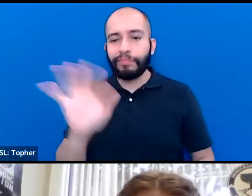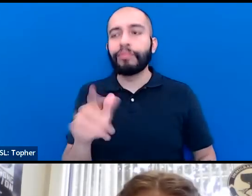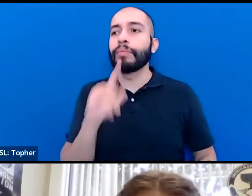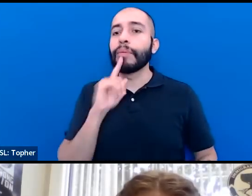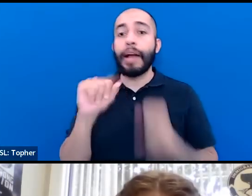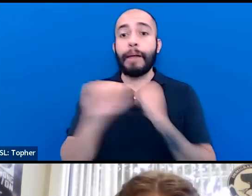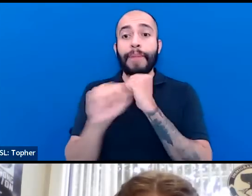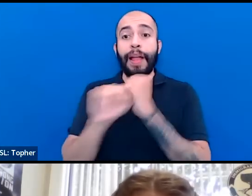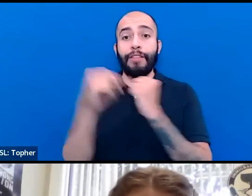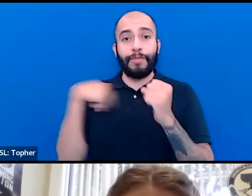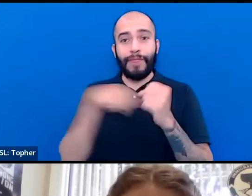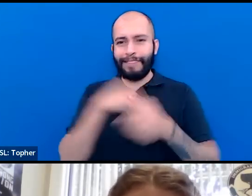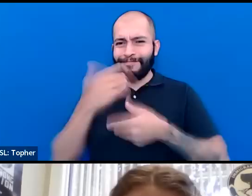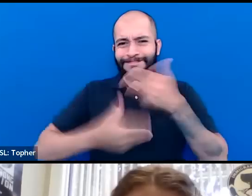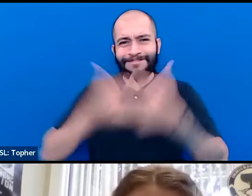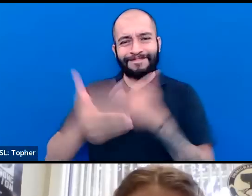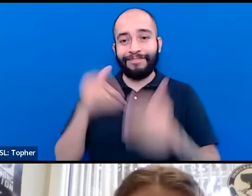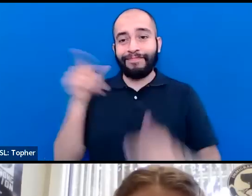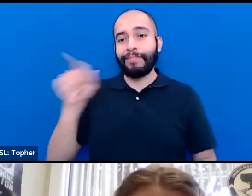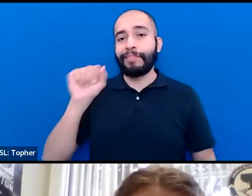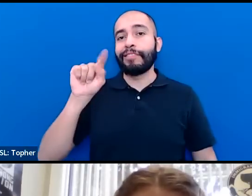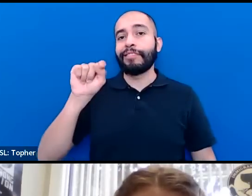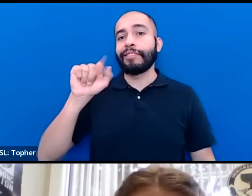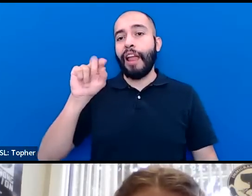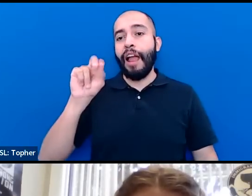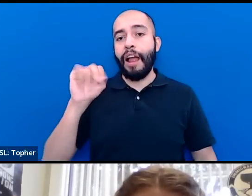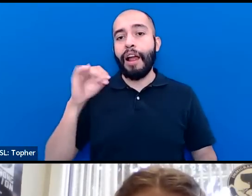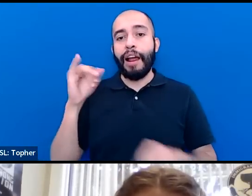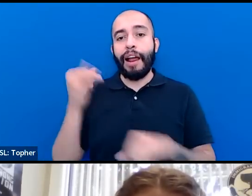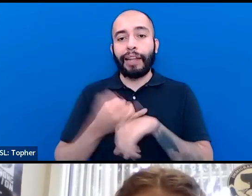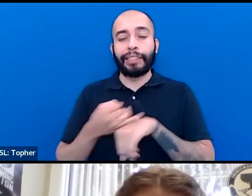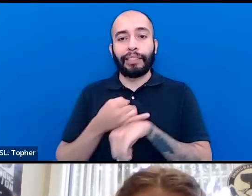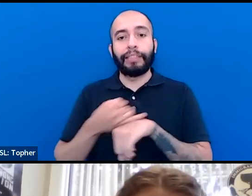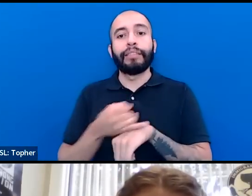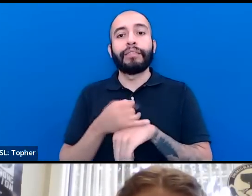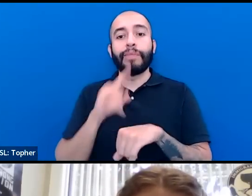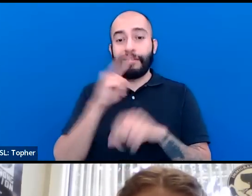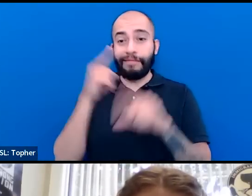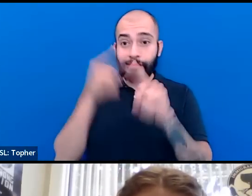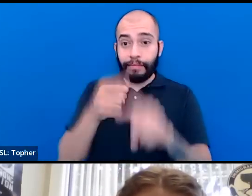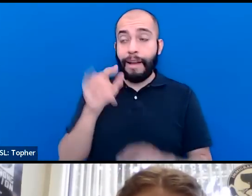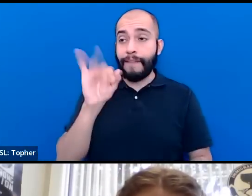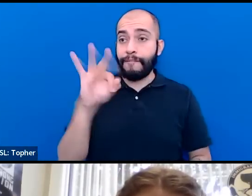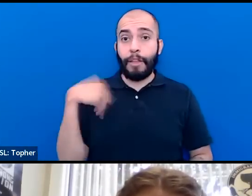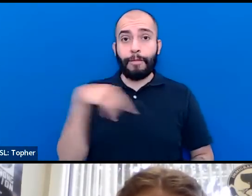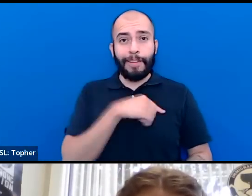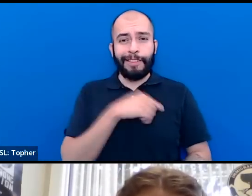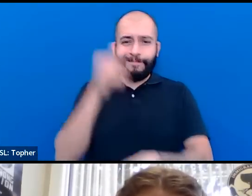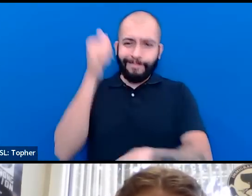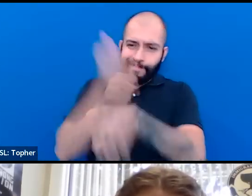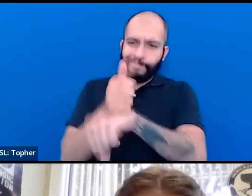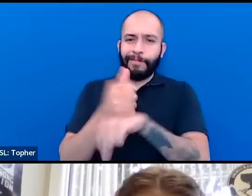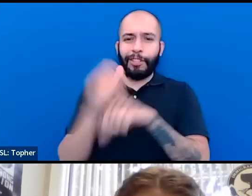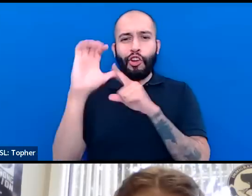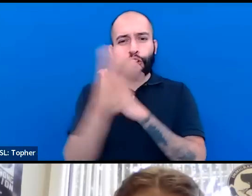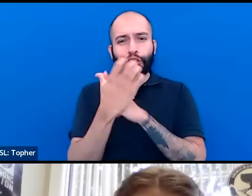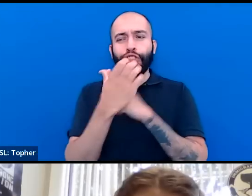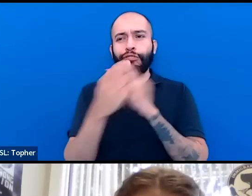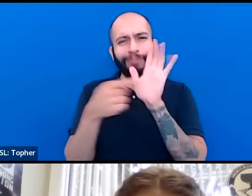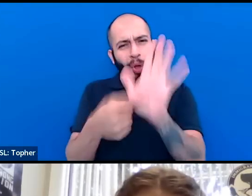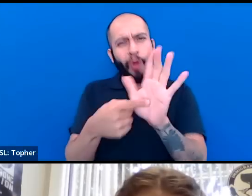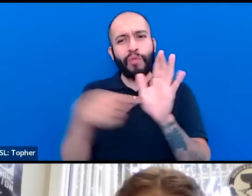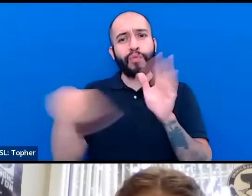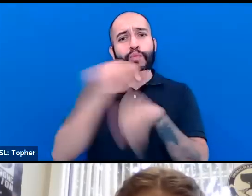a culture that showed the workers that we care for one another. We showed our coworkers that we are the ones that are going to listen to